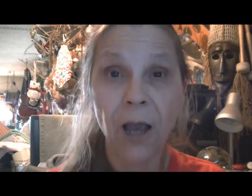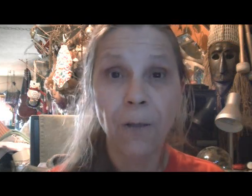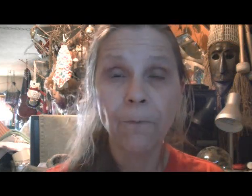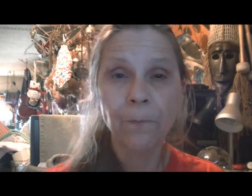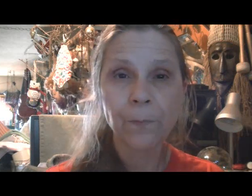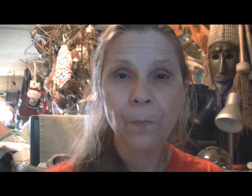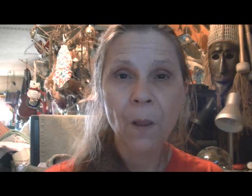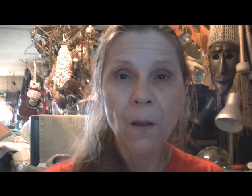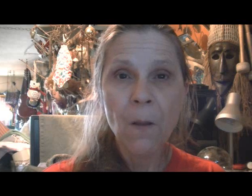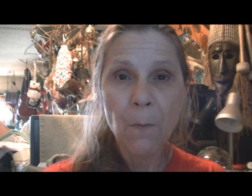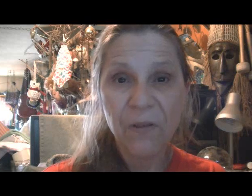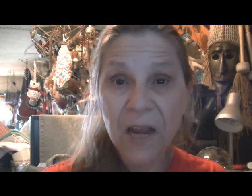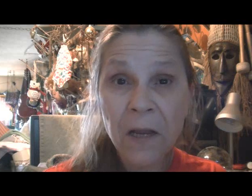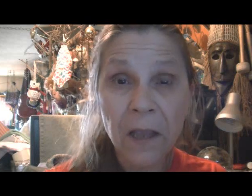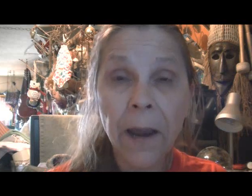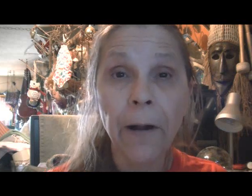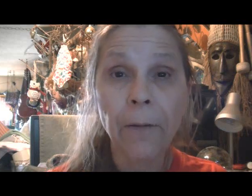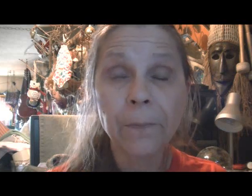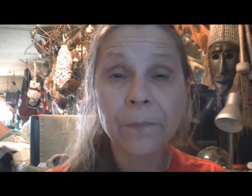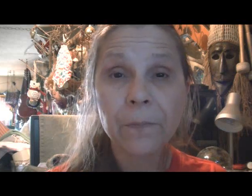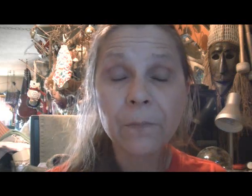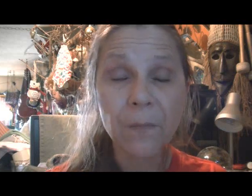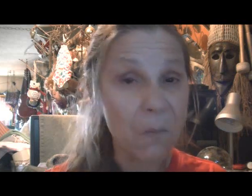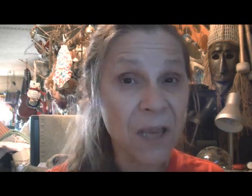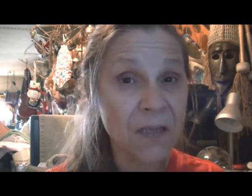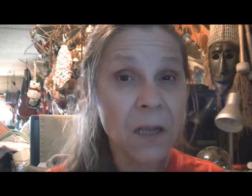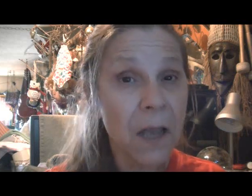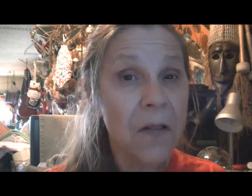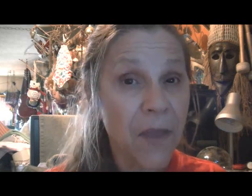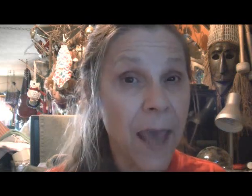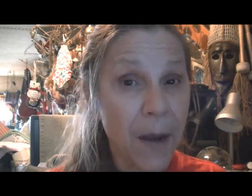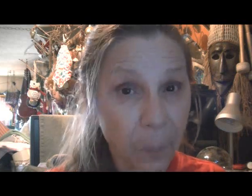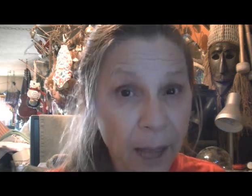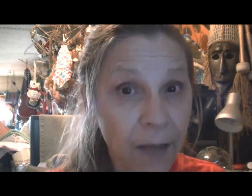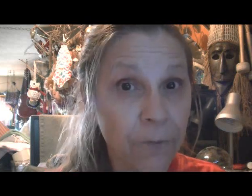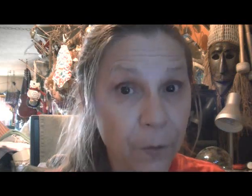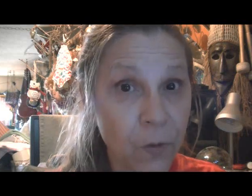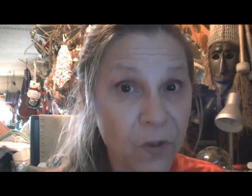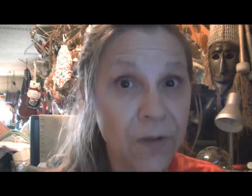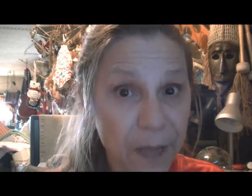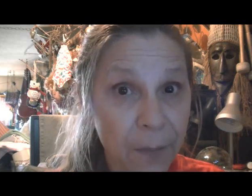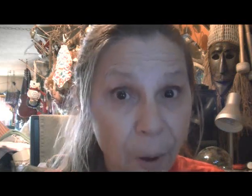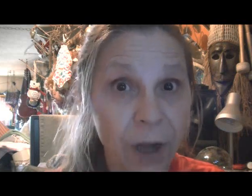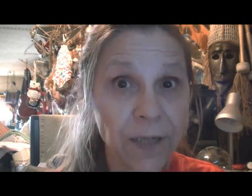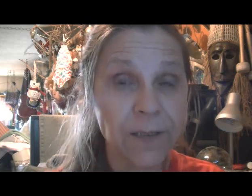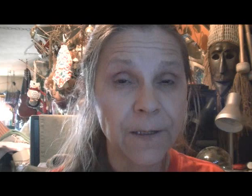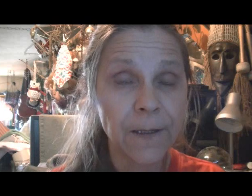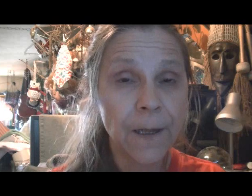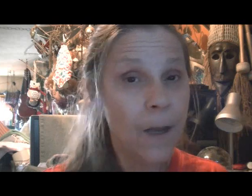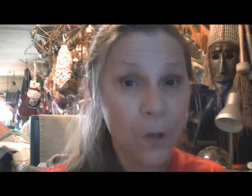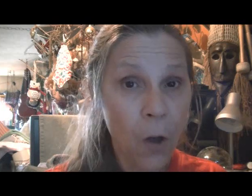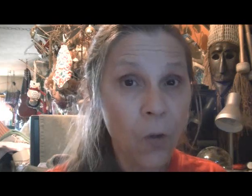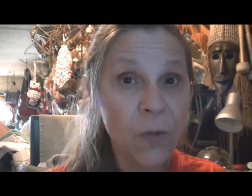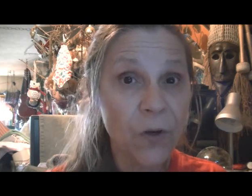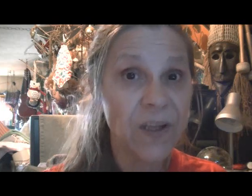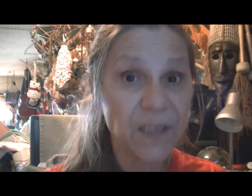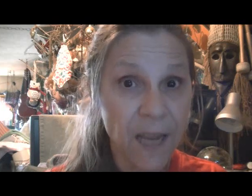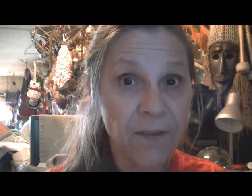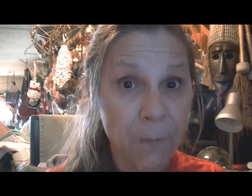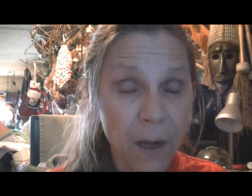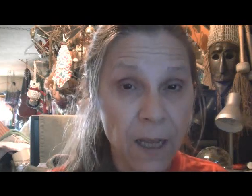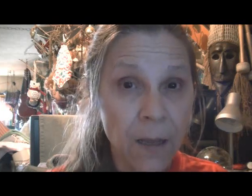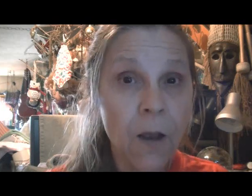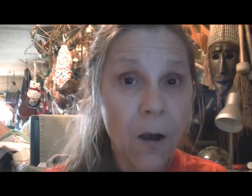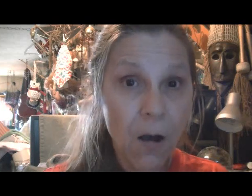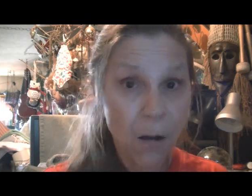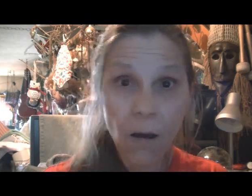and die. But they didn't care because they had a plan for those dead bodies. Not only were they